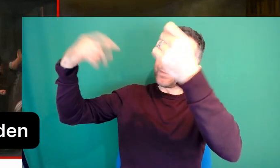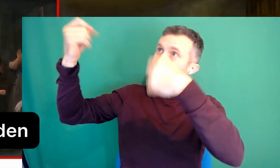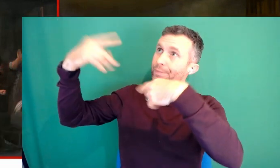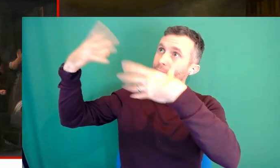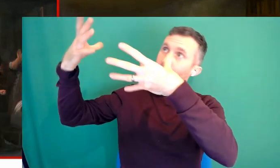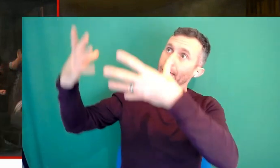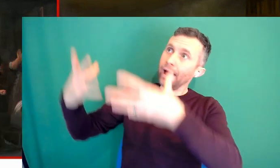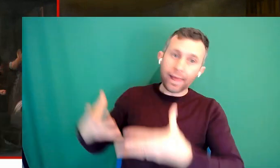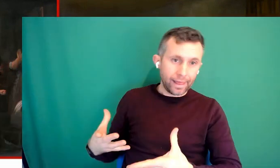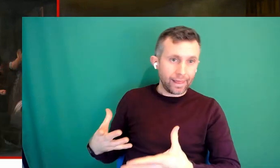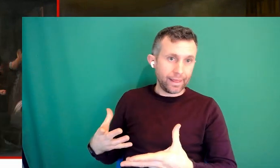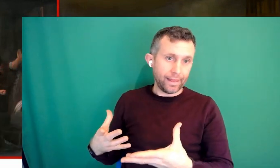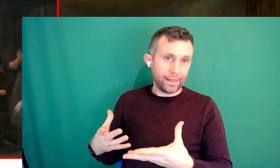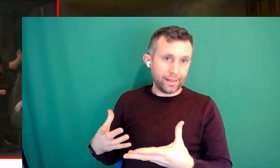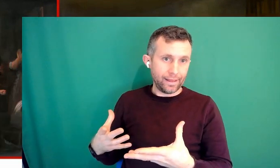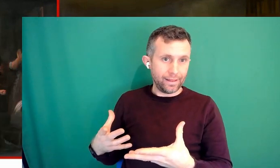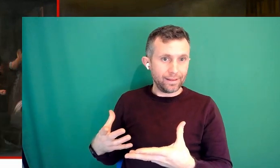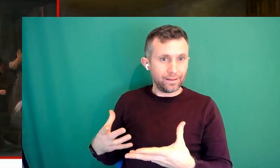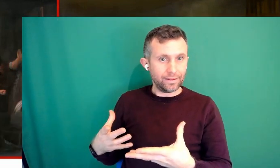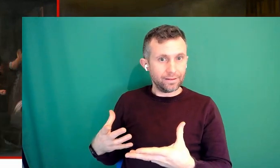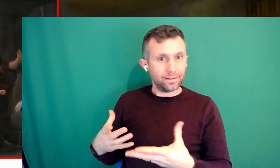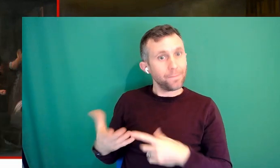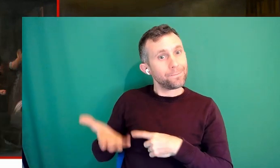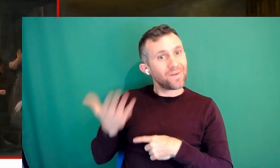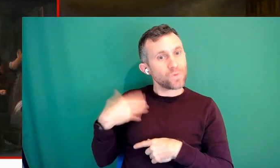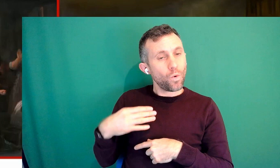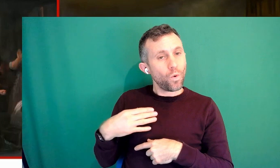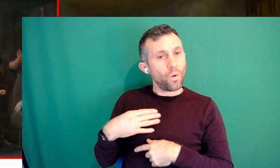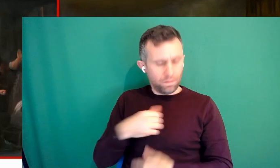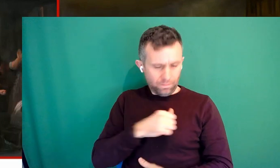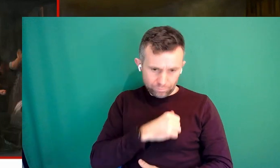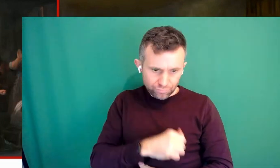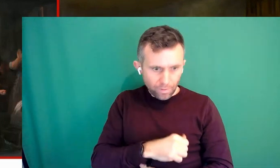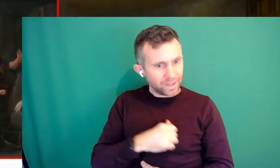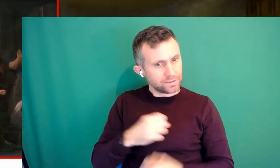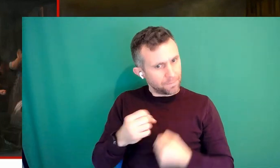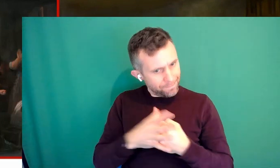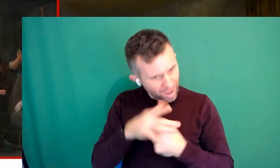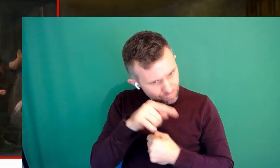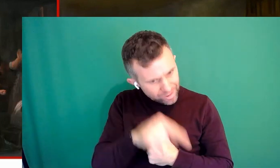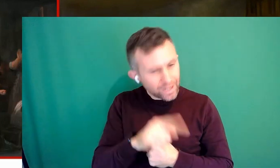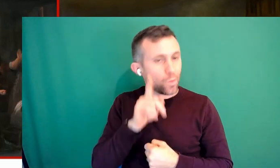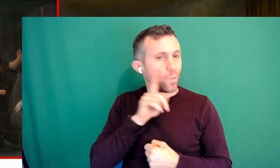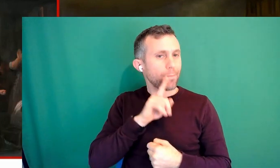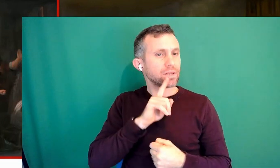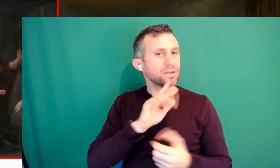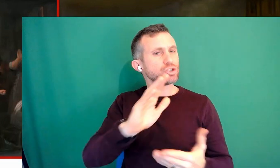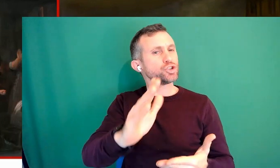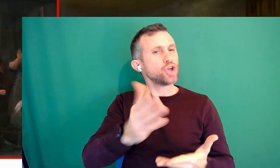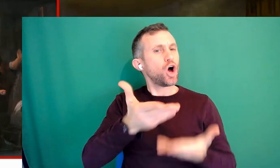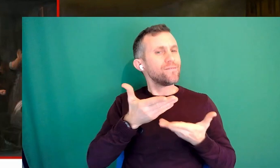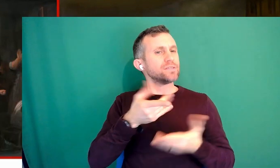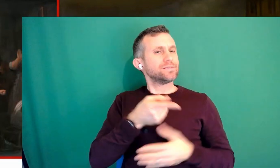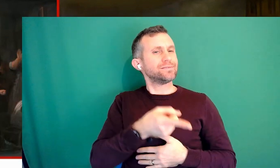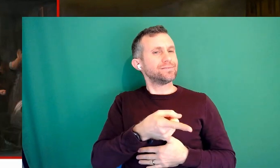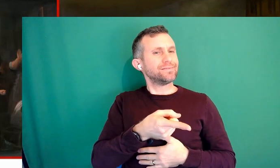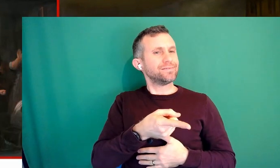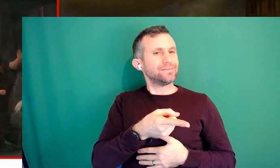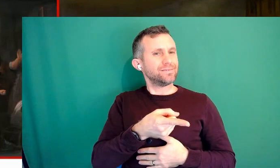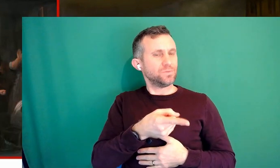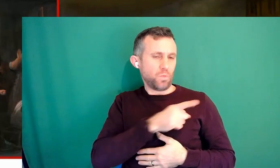Garden, a well-known brothel of the era. Tom is spending his money left, right, and